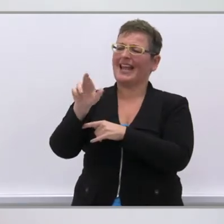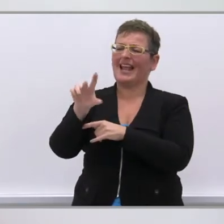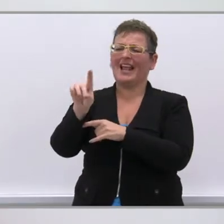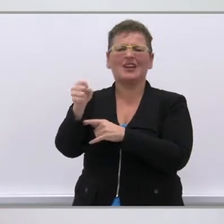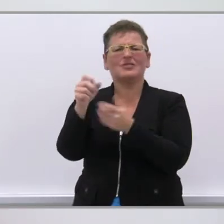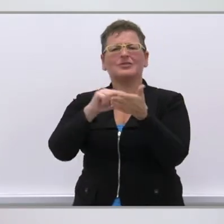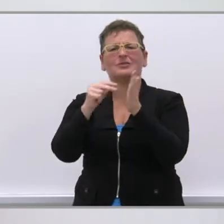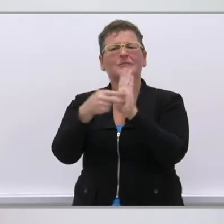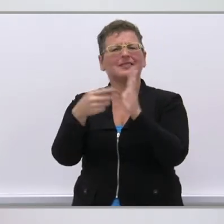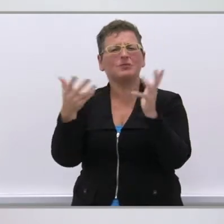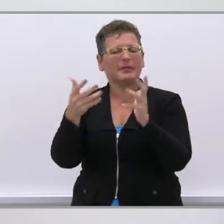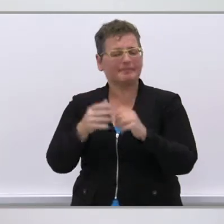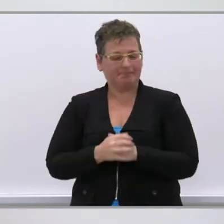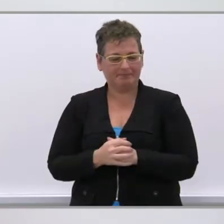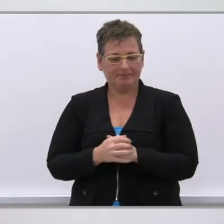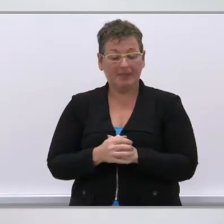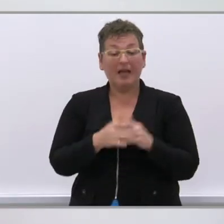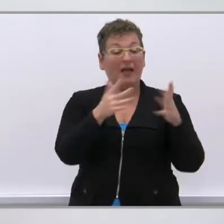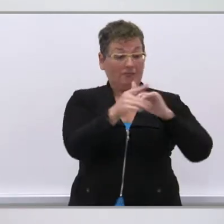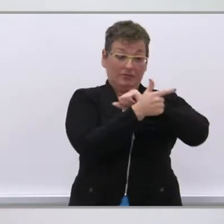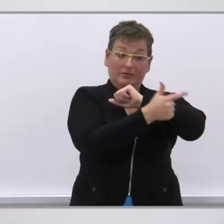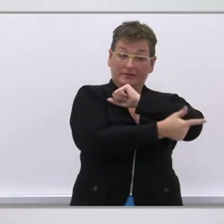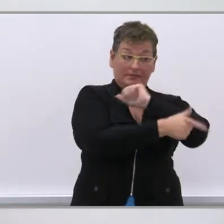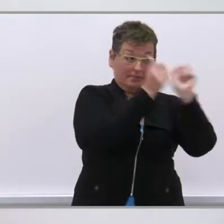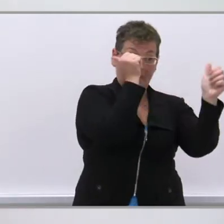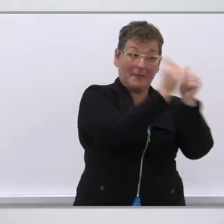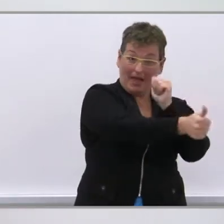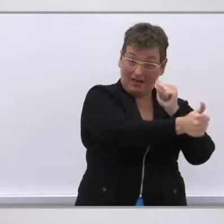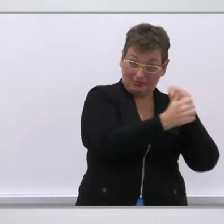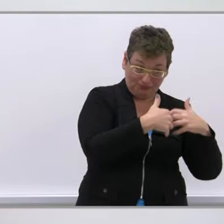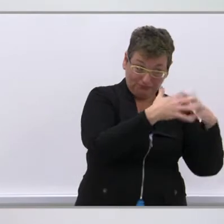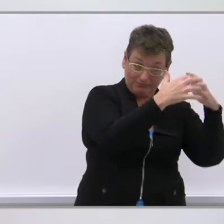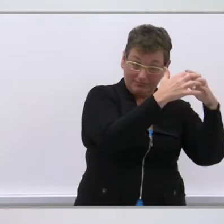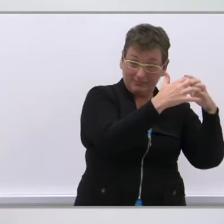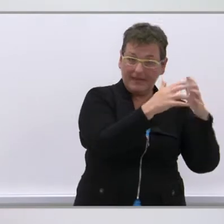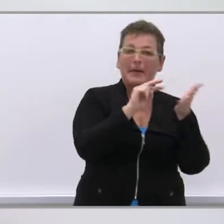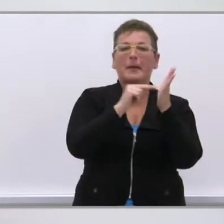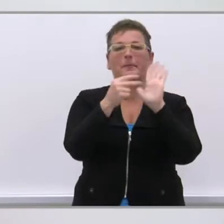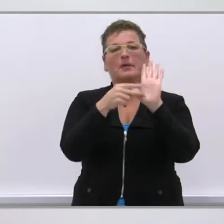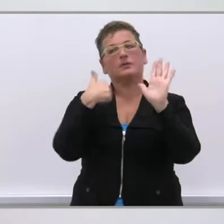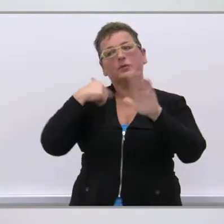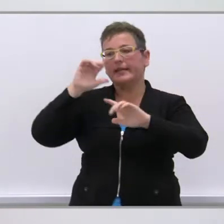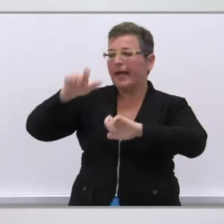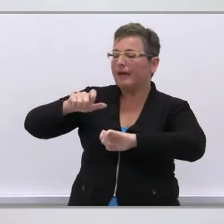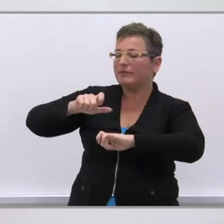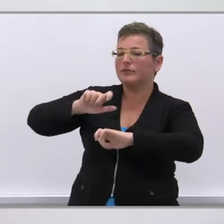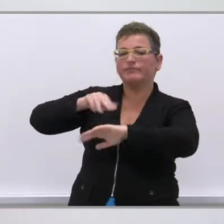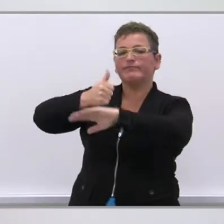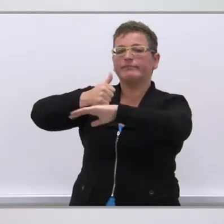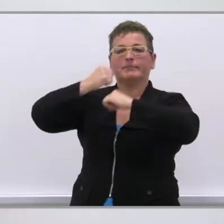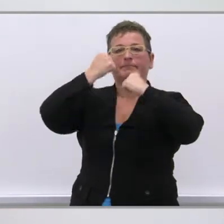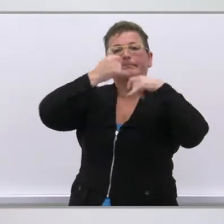is passed, then there has to be standards that people are going to have to meet.